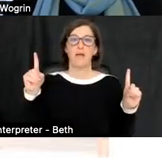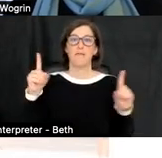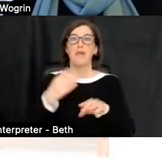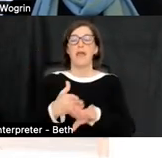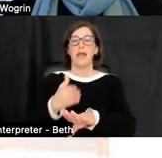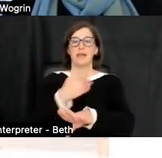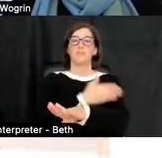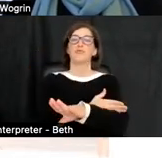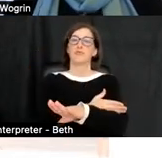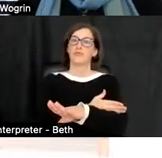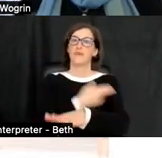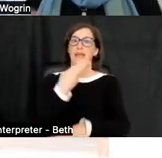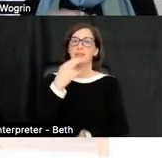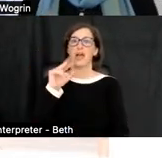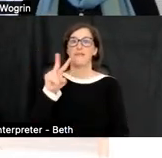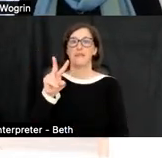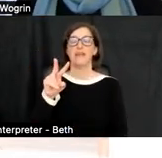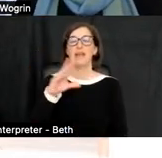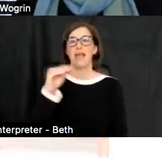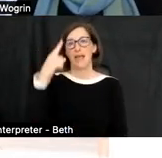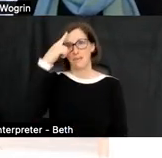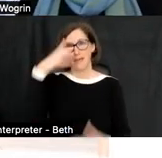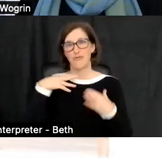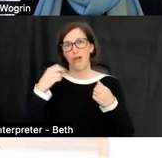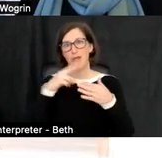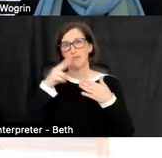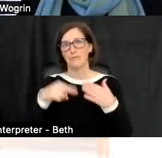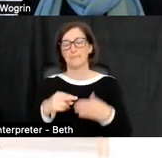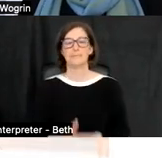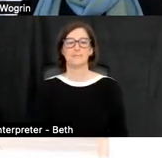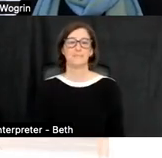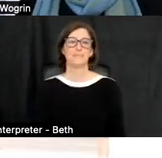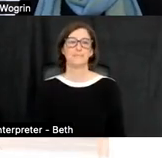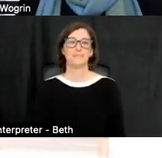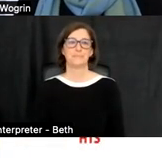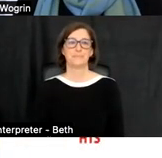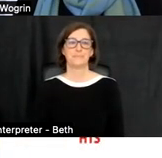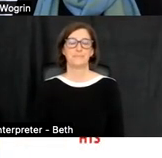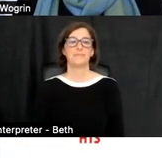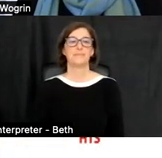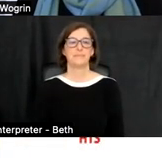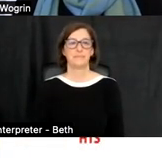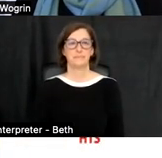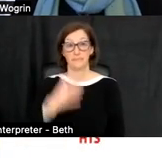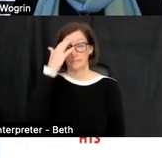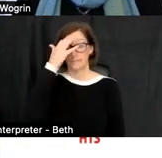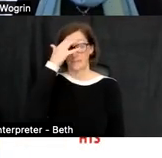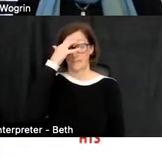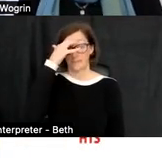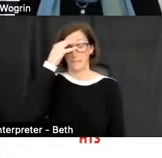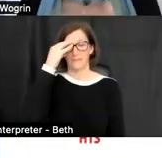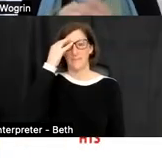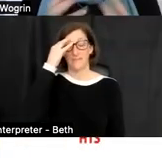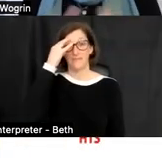through improving HIV and mental health outcomes. Next slide, please.